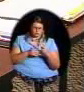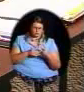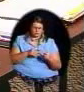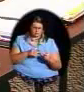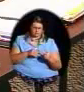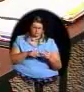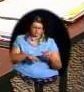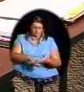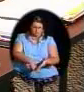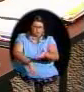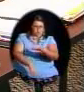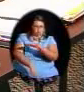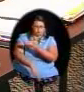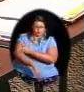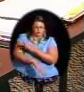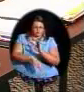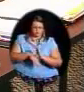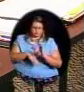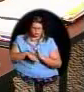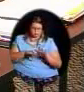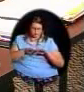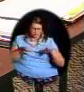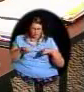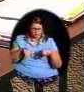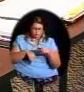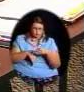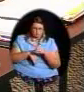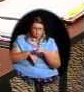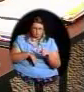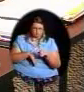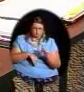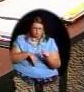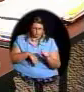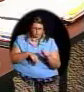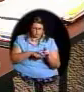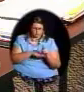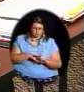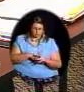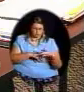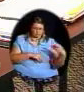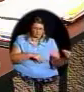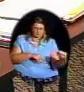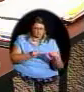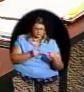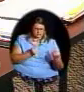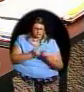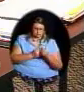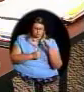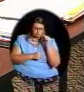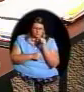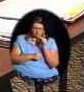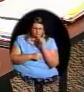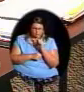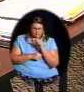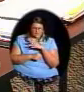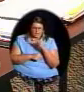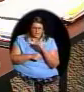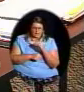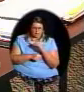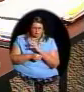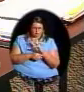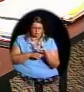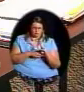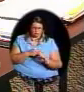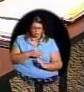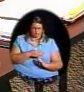The churches and the swimming pools that are used by outside groups every day and on the weekends